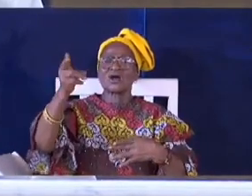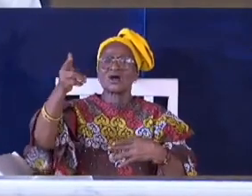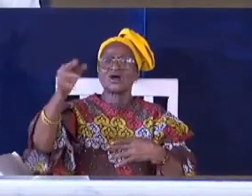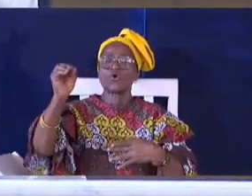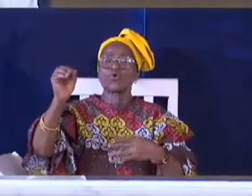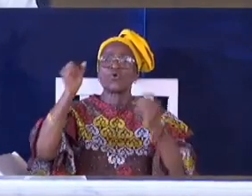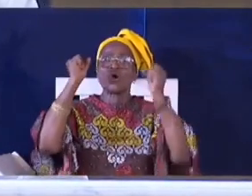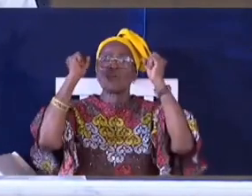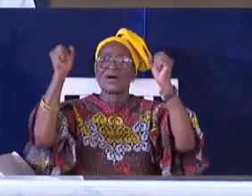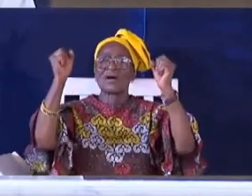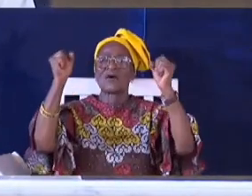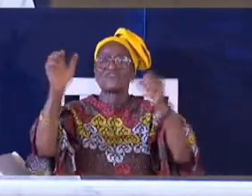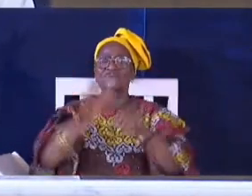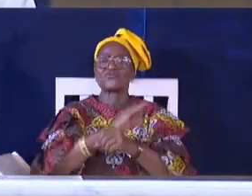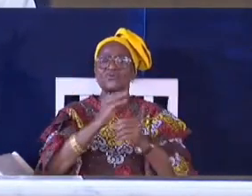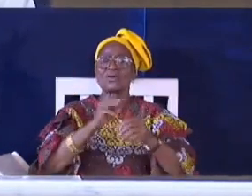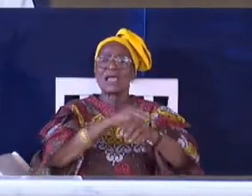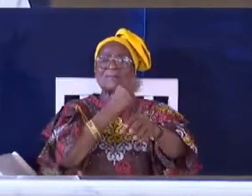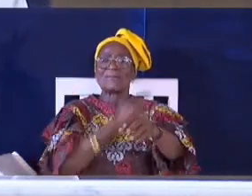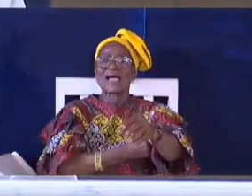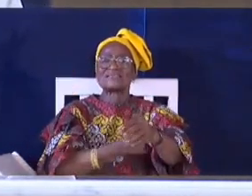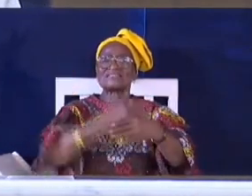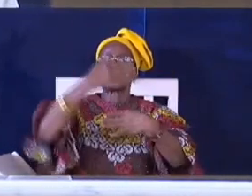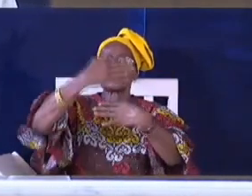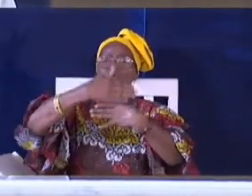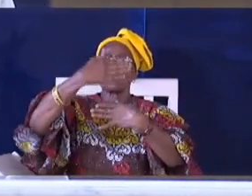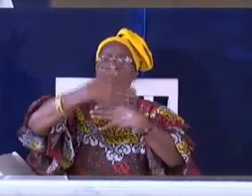Powerful, mighty wall.